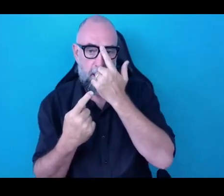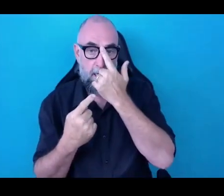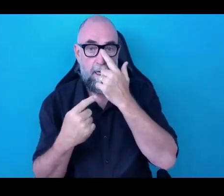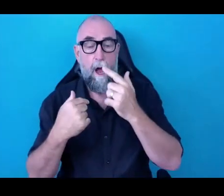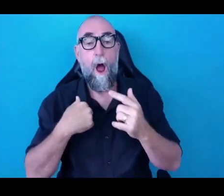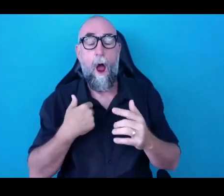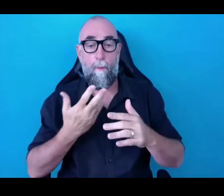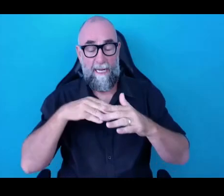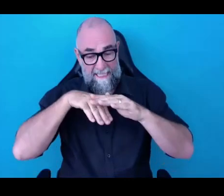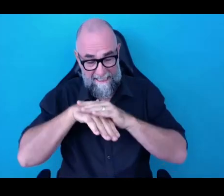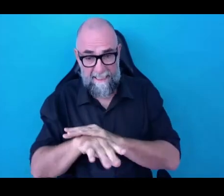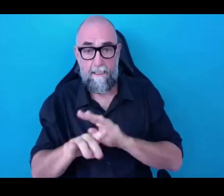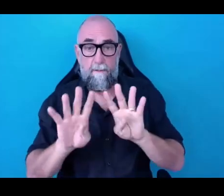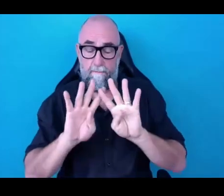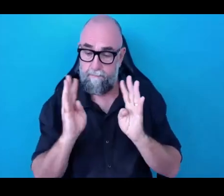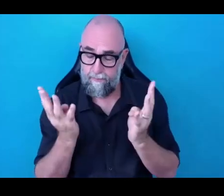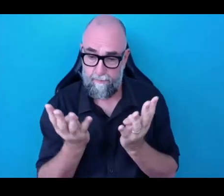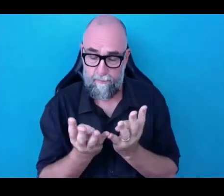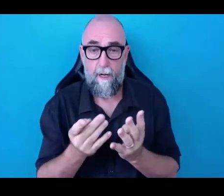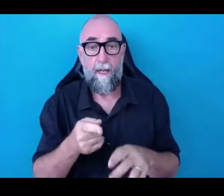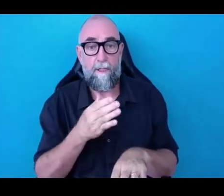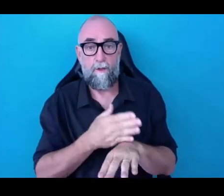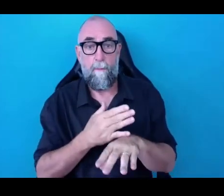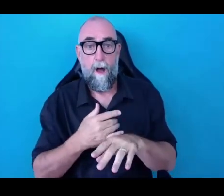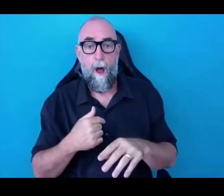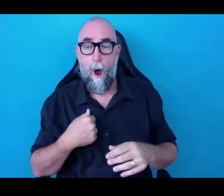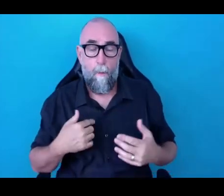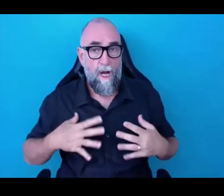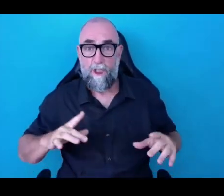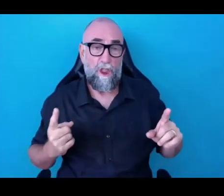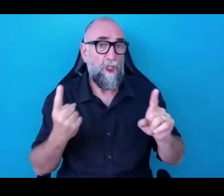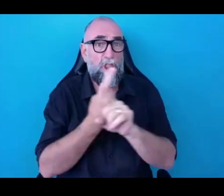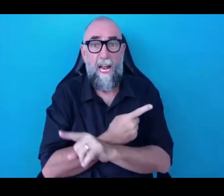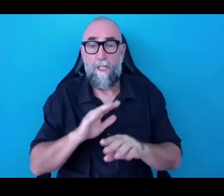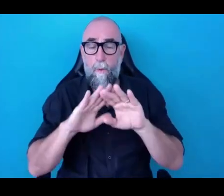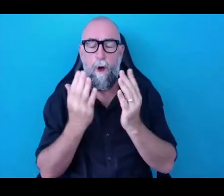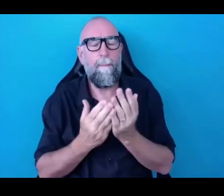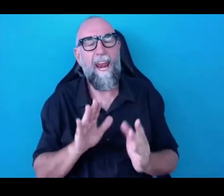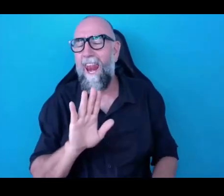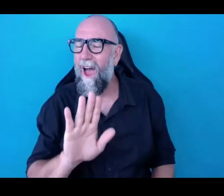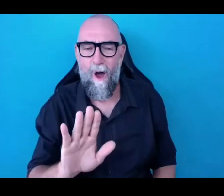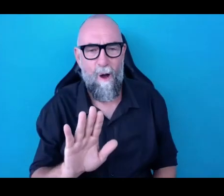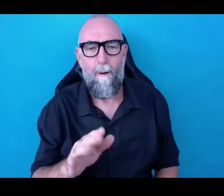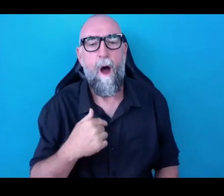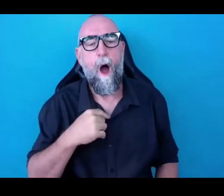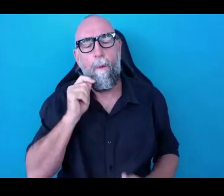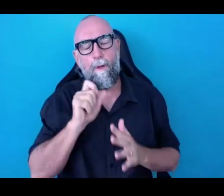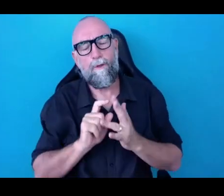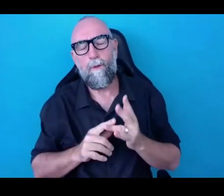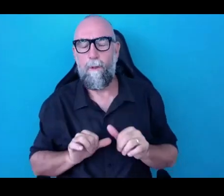world through this position. No, I'm not. But I'm going to advance one step. And